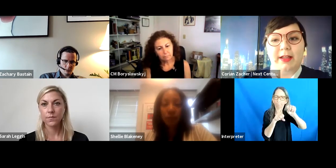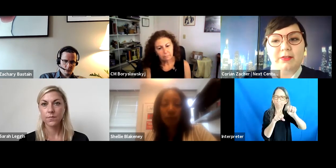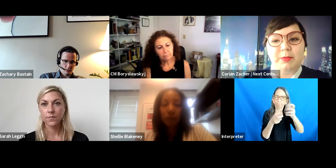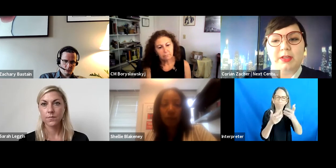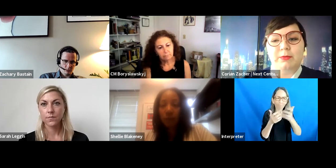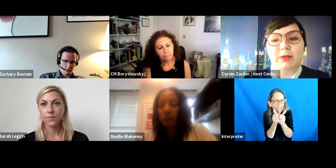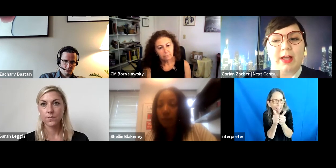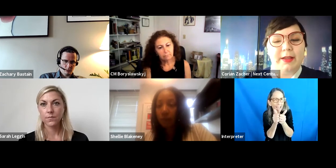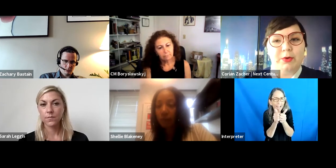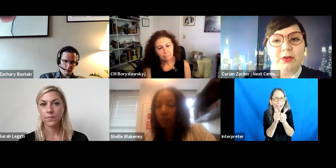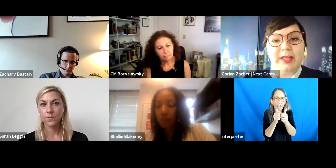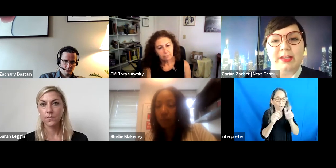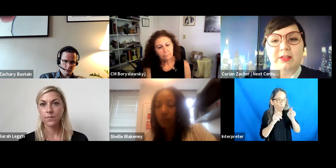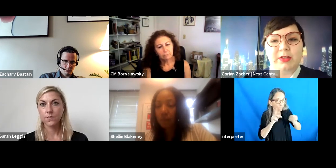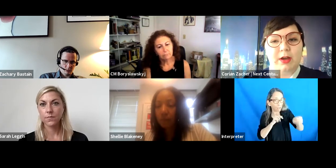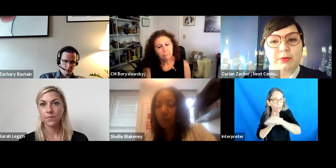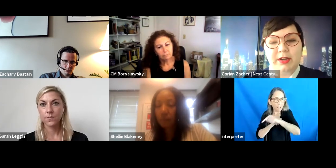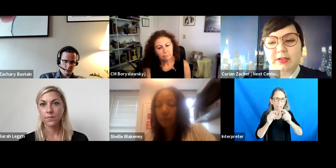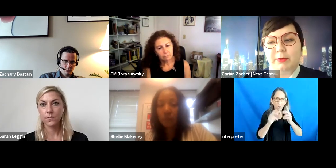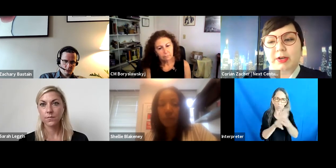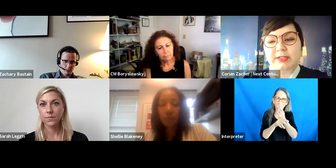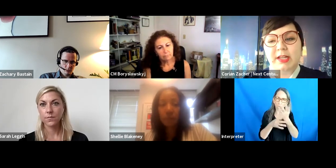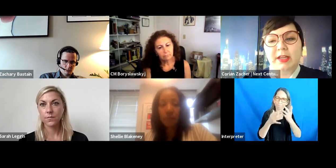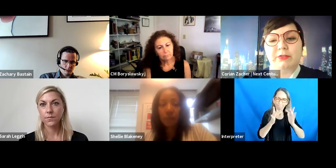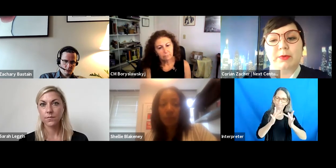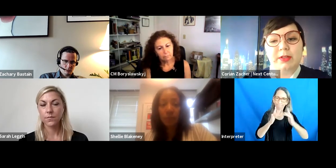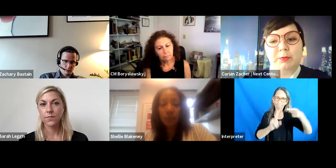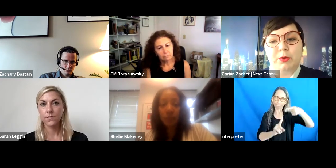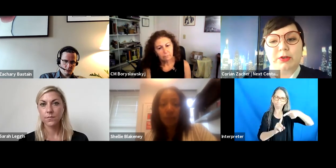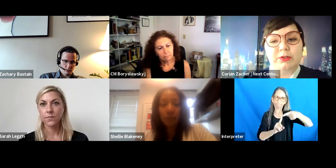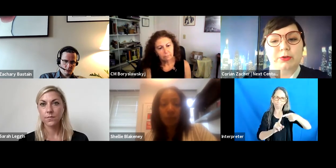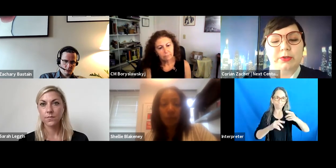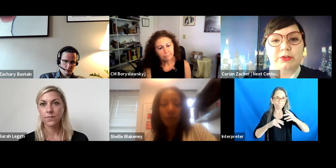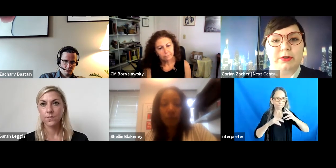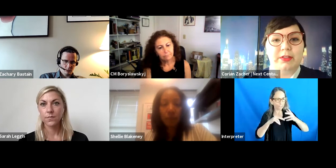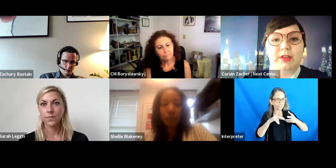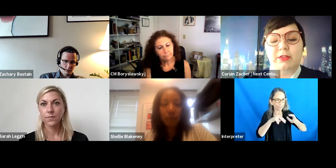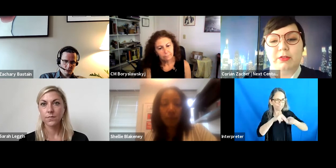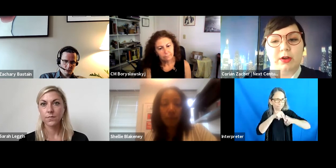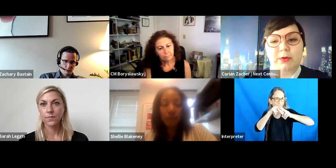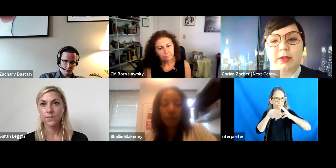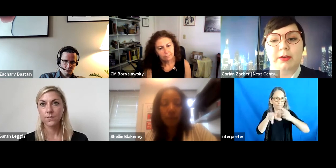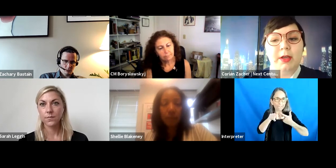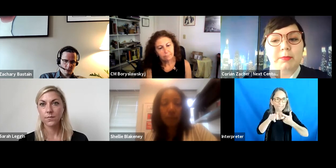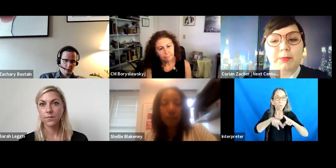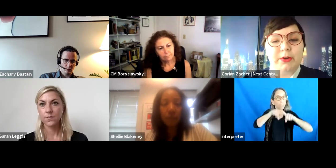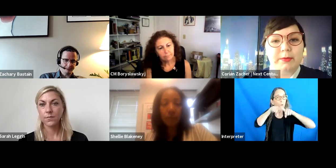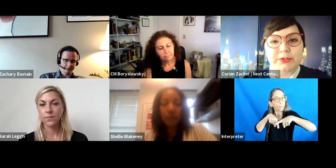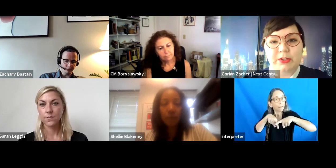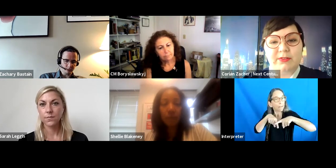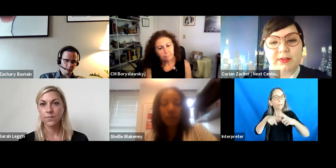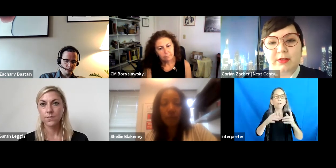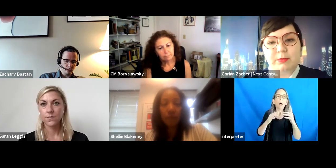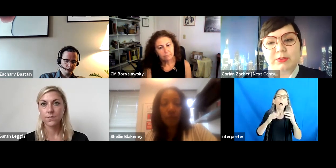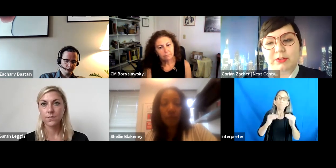building high speed, reliable, and easily upgraded networks is really important to ensuring that in the long run, people are